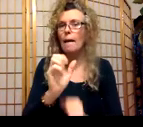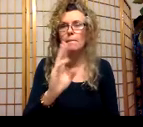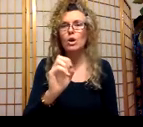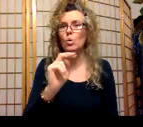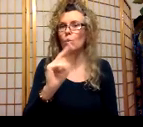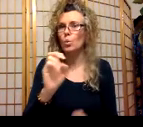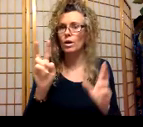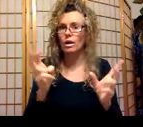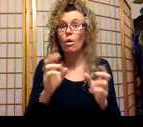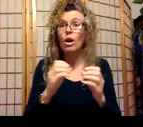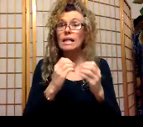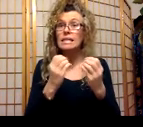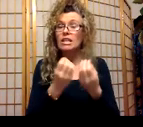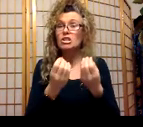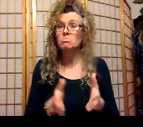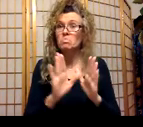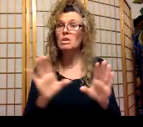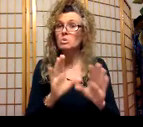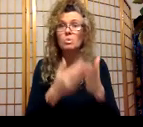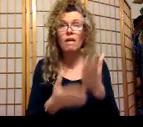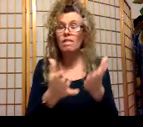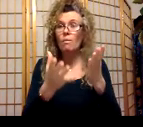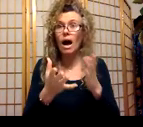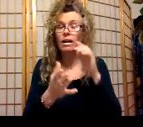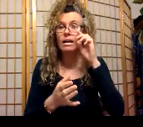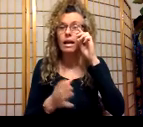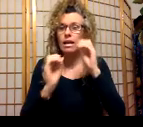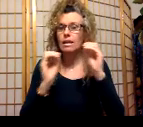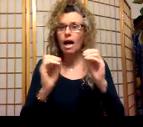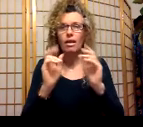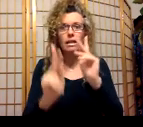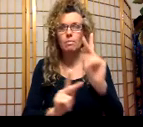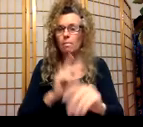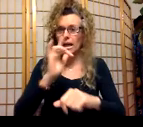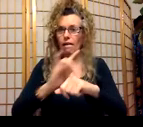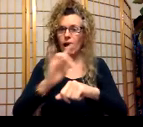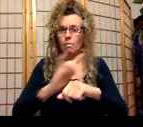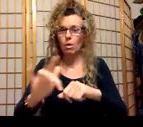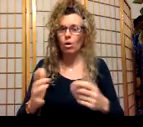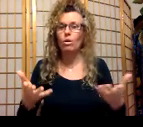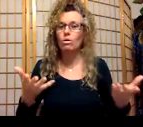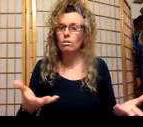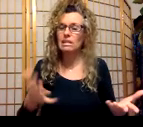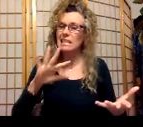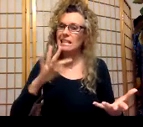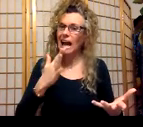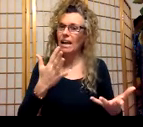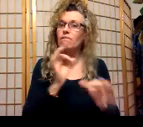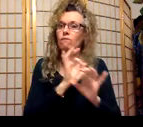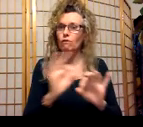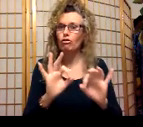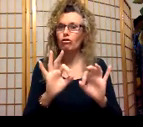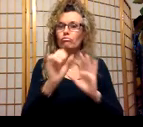The organization is allowed to do what they want. Nothing is publicly available. As an entity is sort of a free state.